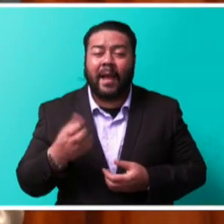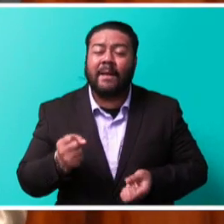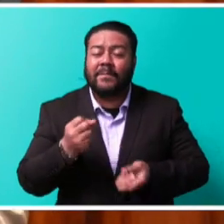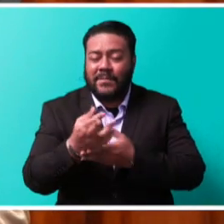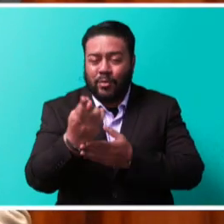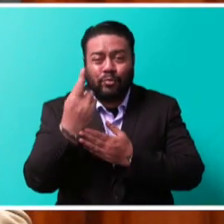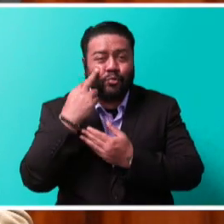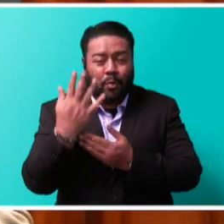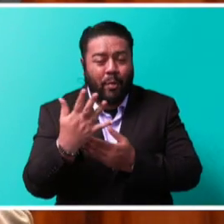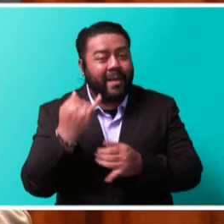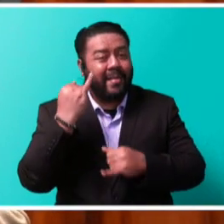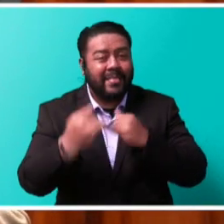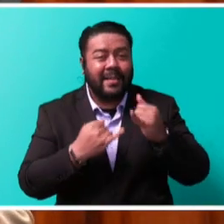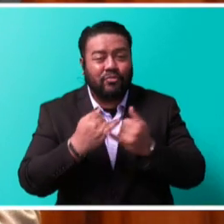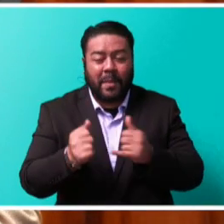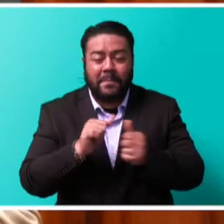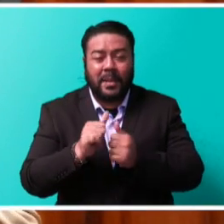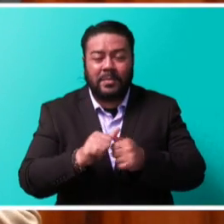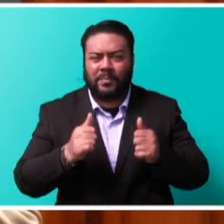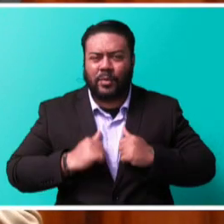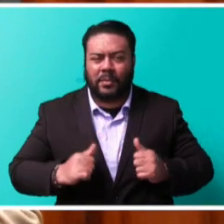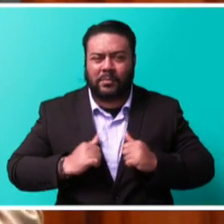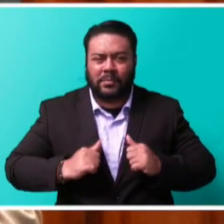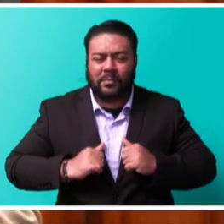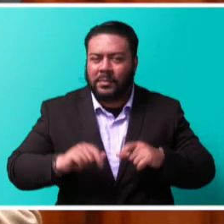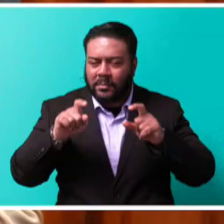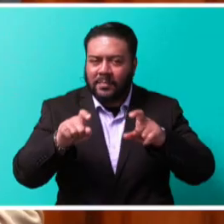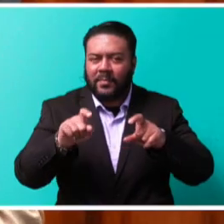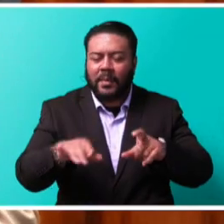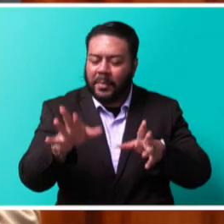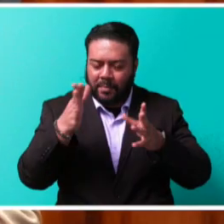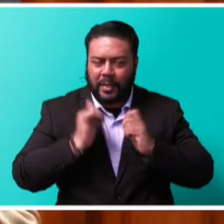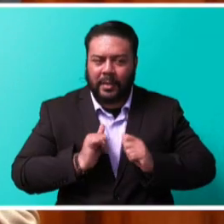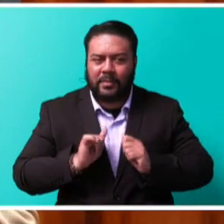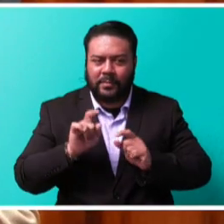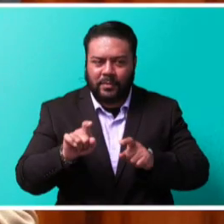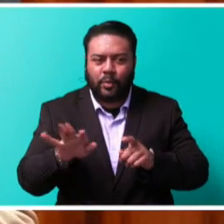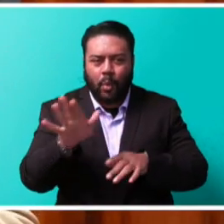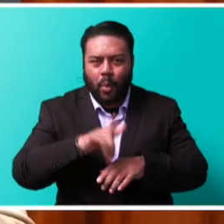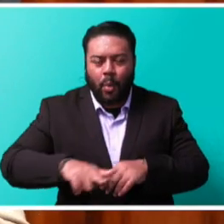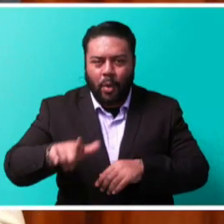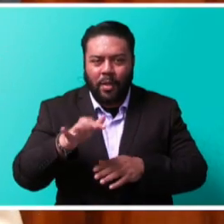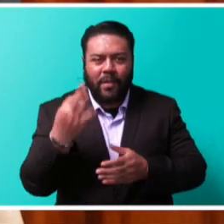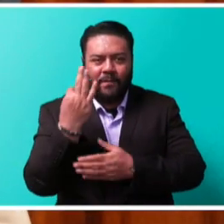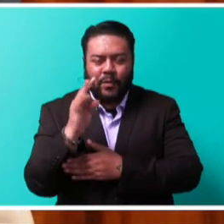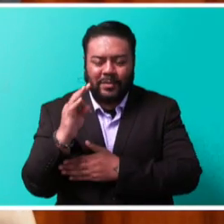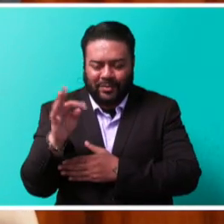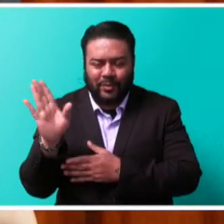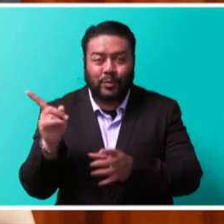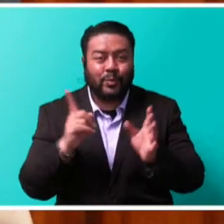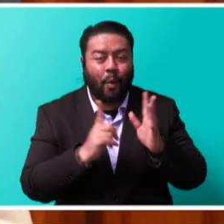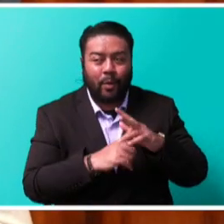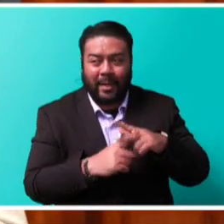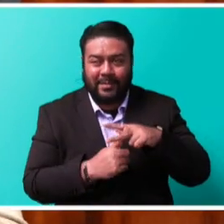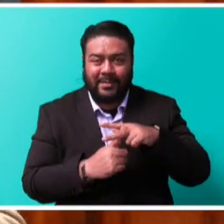reflects international best practices while remaining practical and relevant to Fiji's local forestry context. Honourable